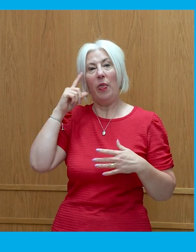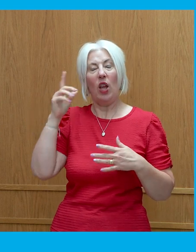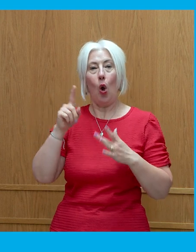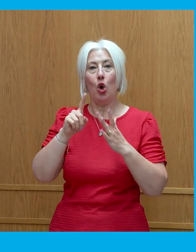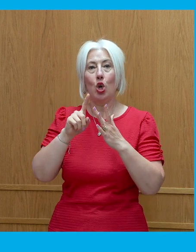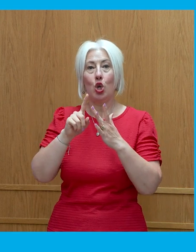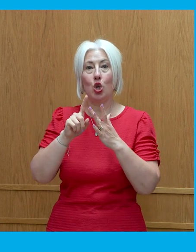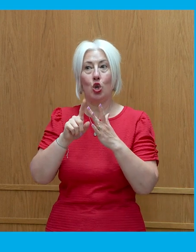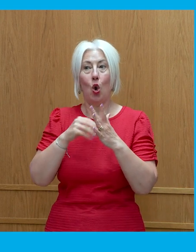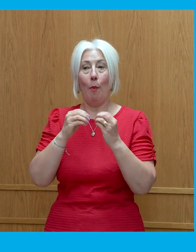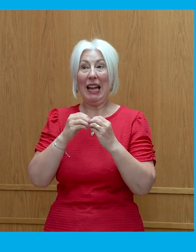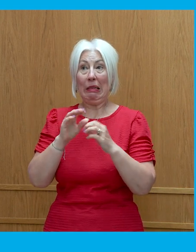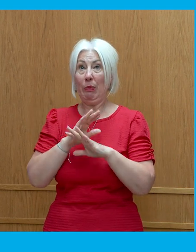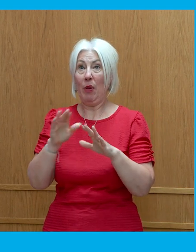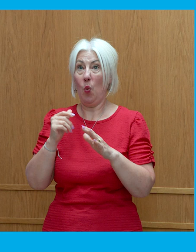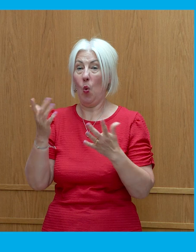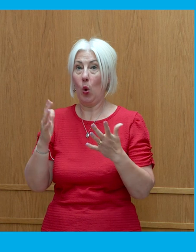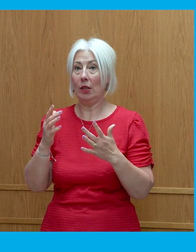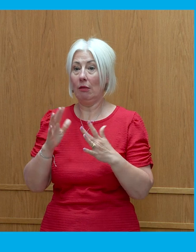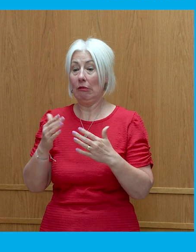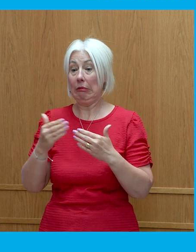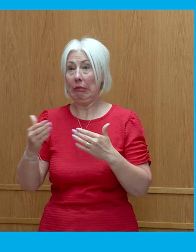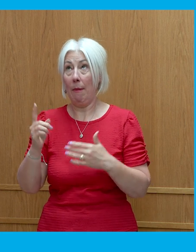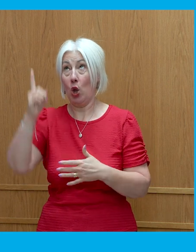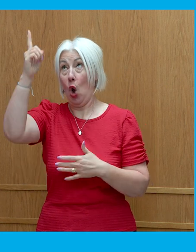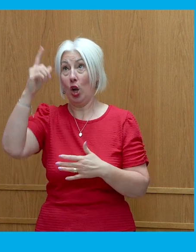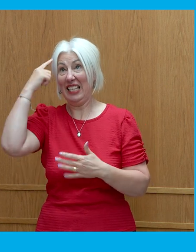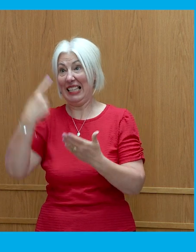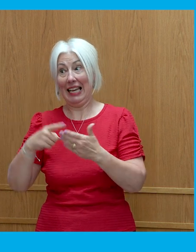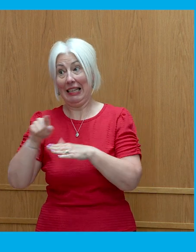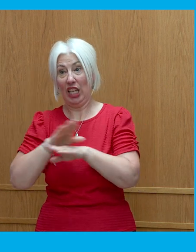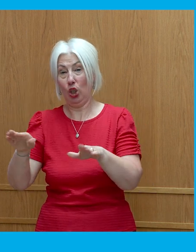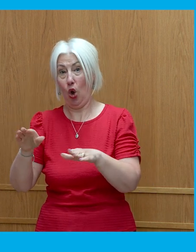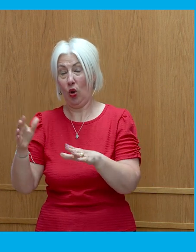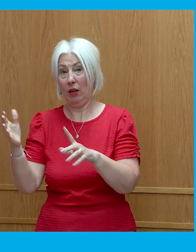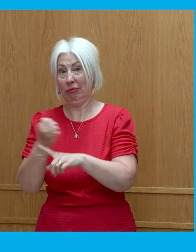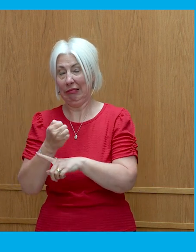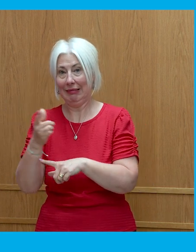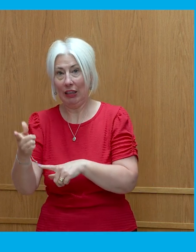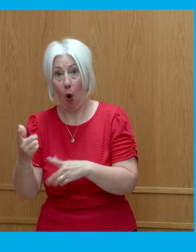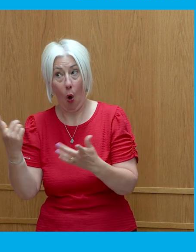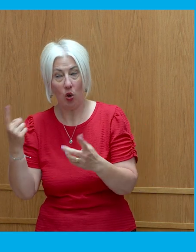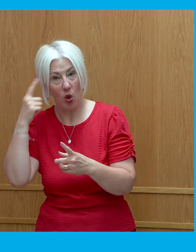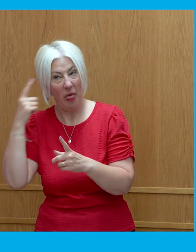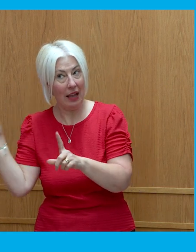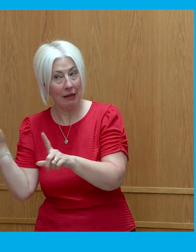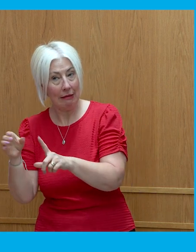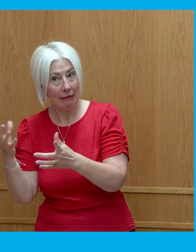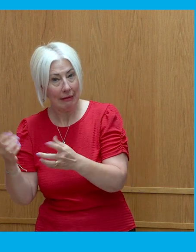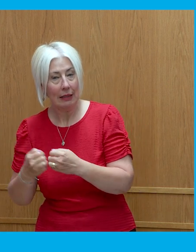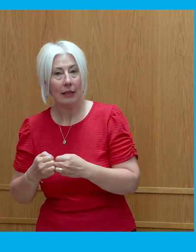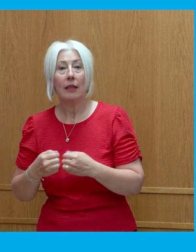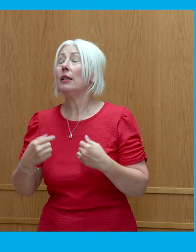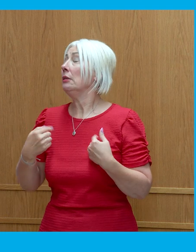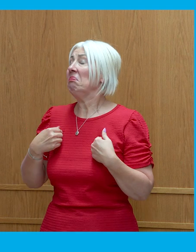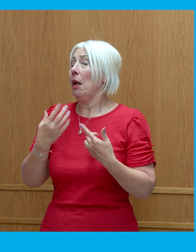wouldn't make it for reasons of God or otherwise? I mean, speaking